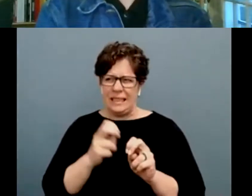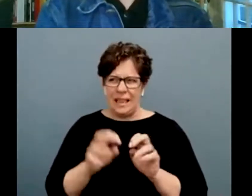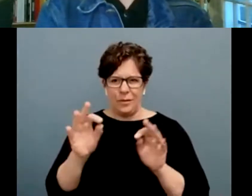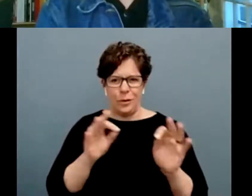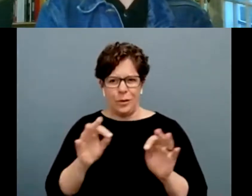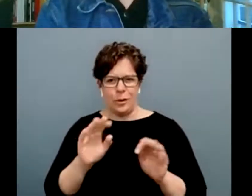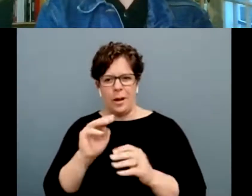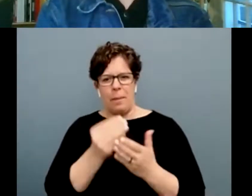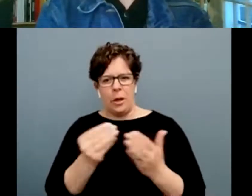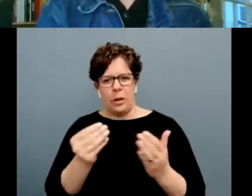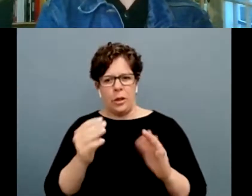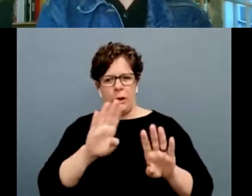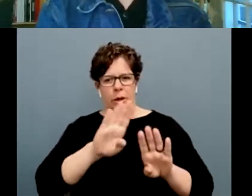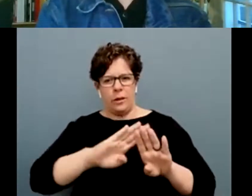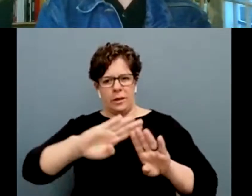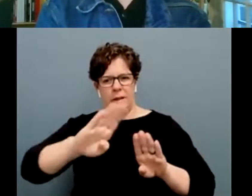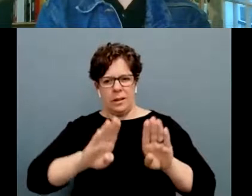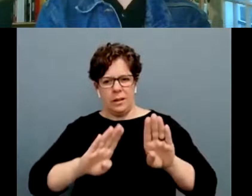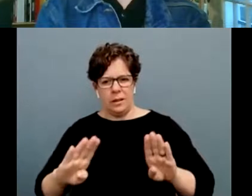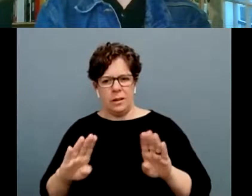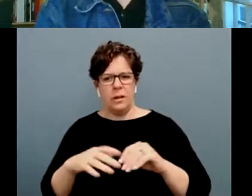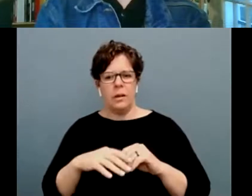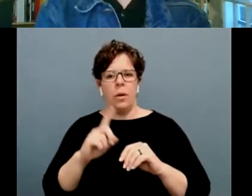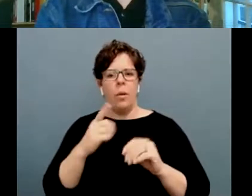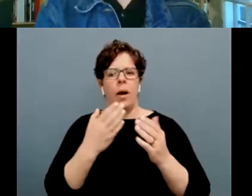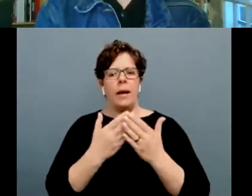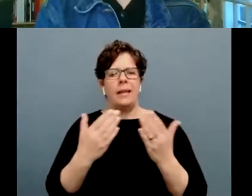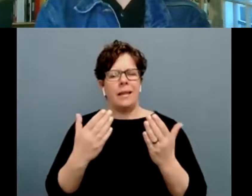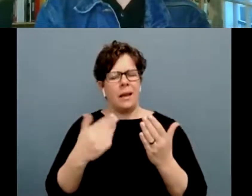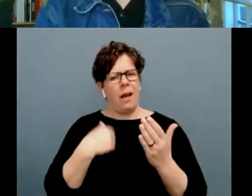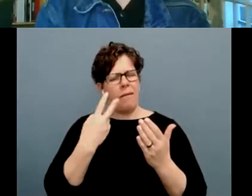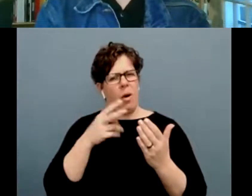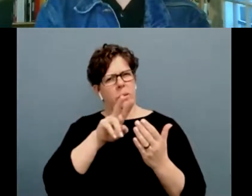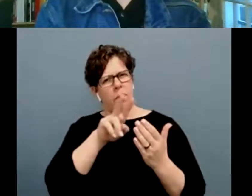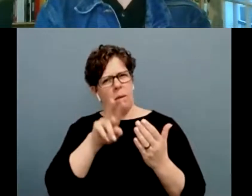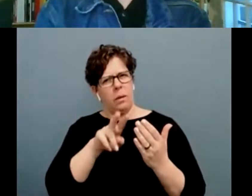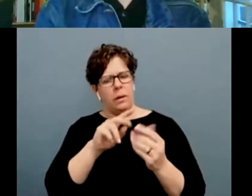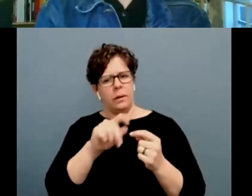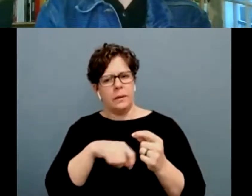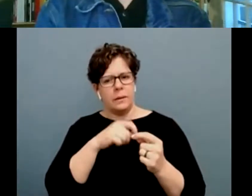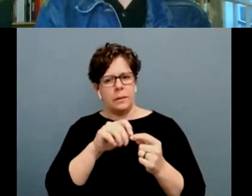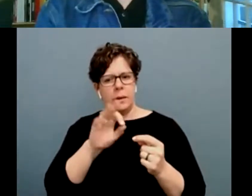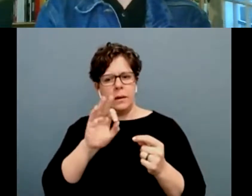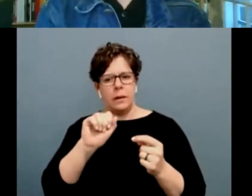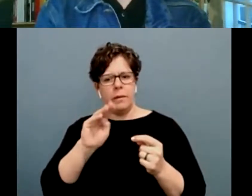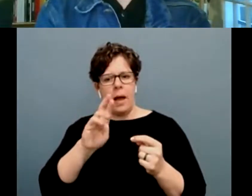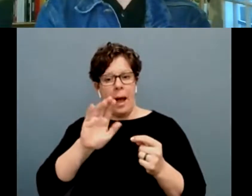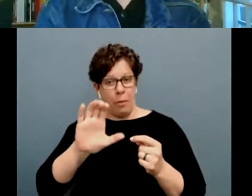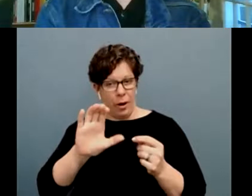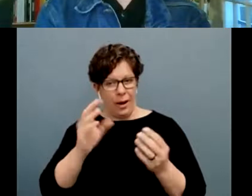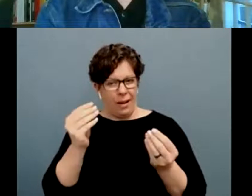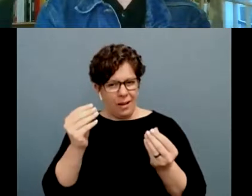the materials work together. I think one thing that's always struck me is the fact that specifically with the fabric pieces, there are